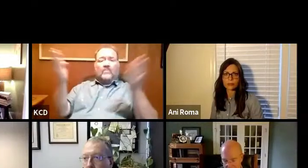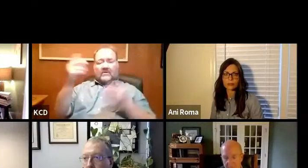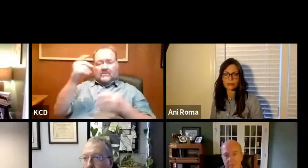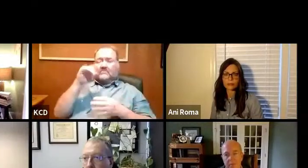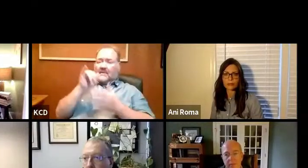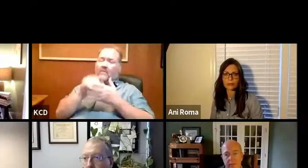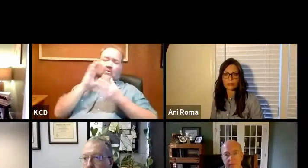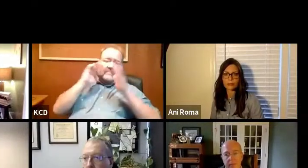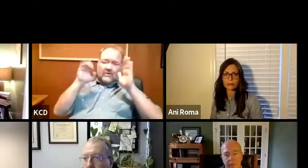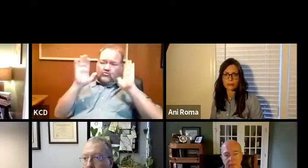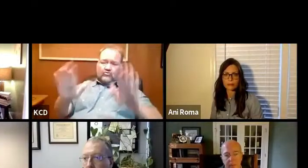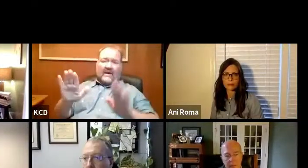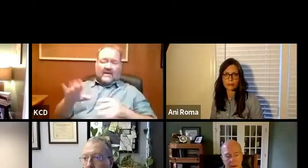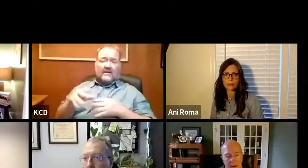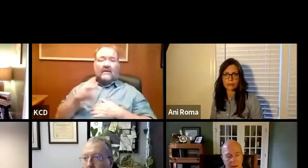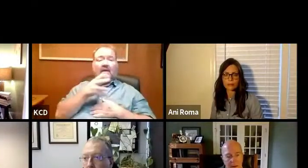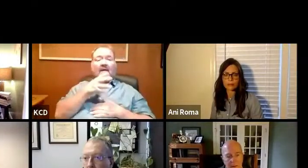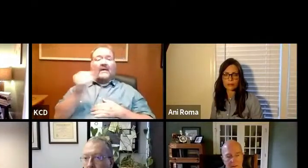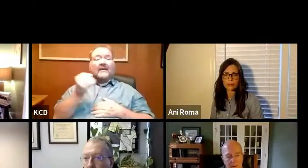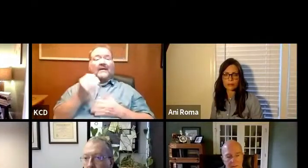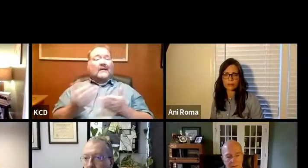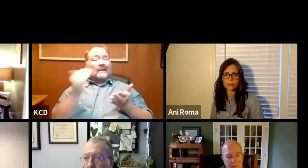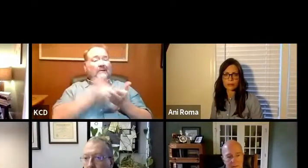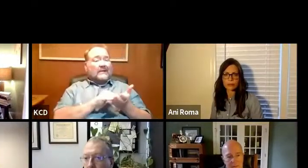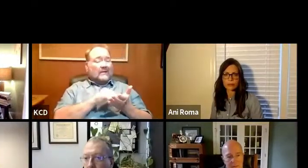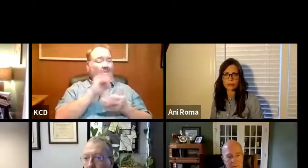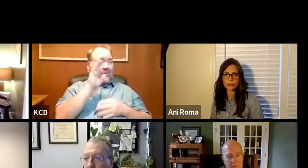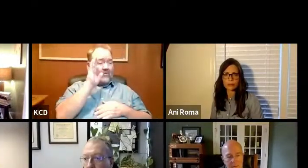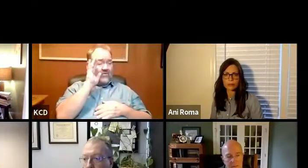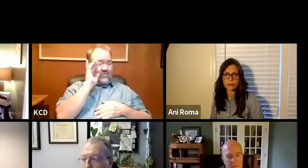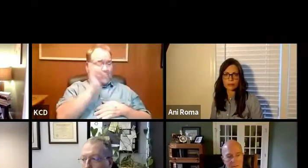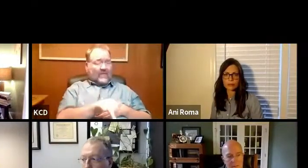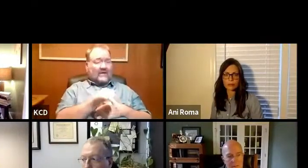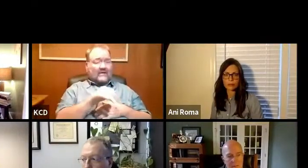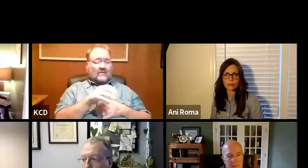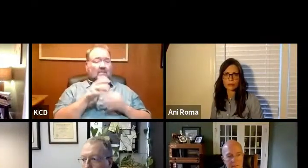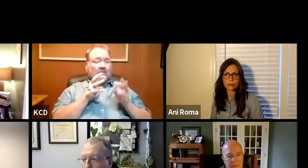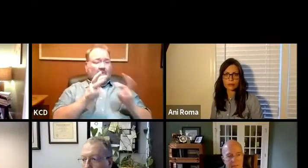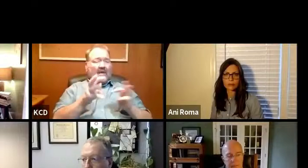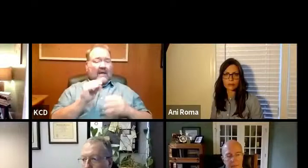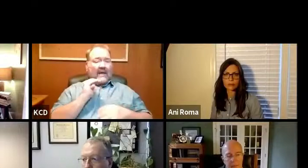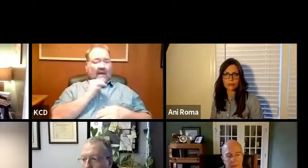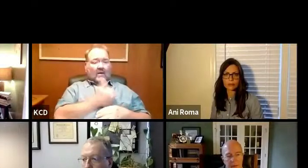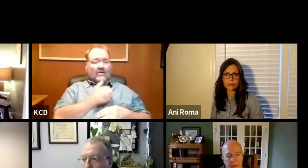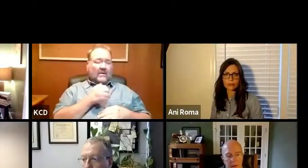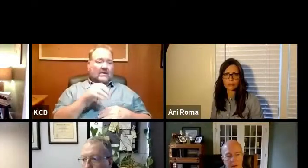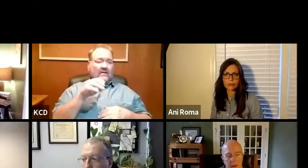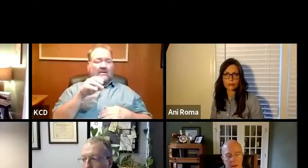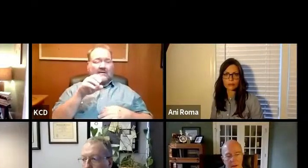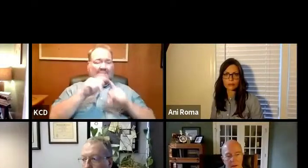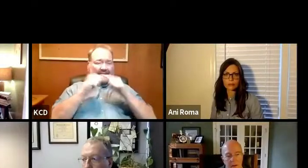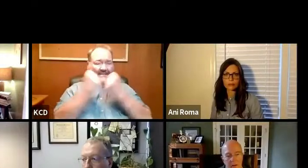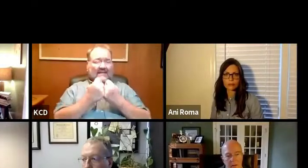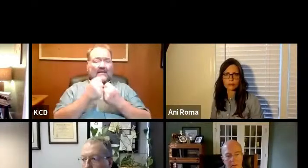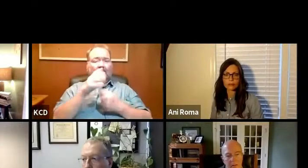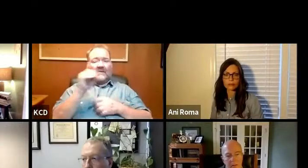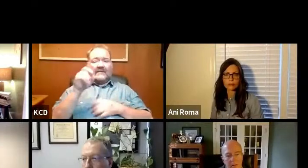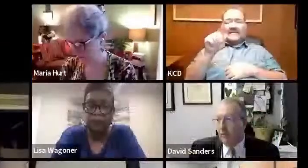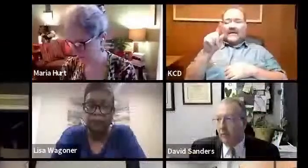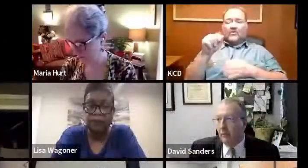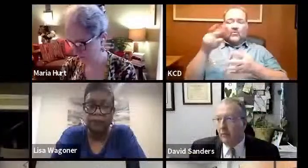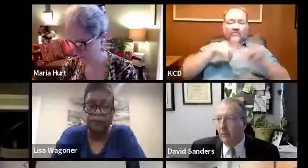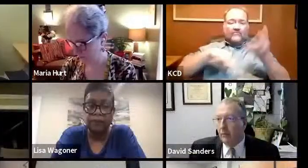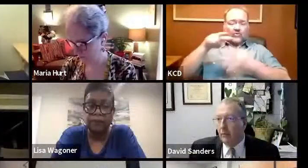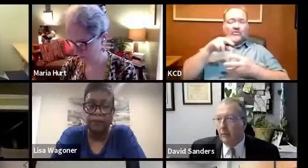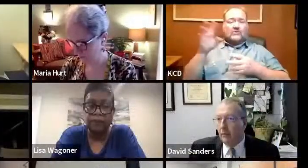great. Yes, and again, on that front, our team, our EPI team and the data gurus at UT spoke, but